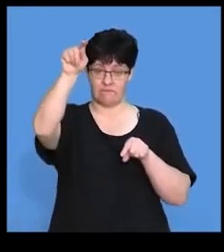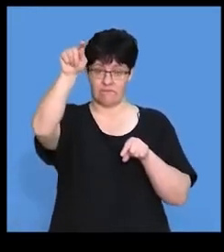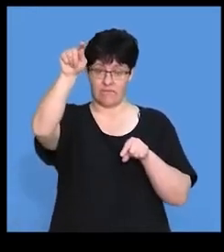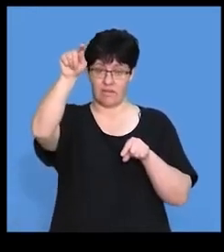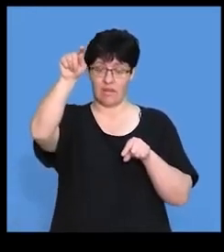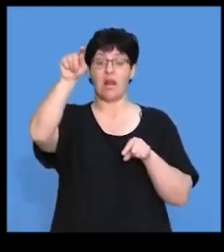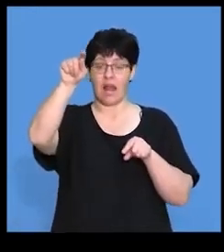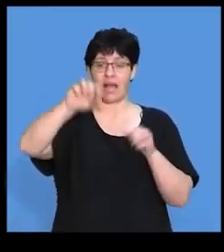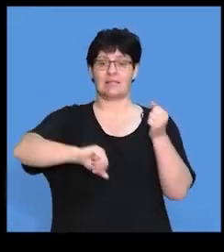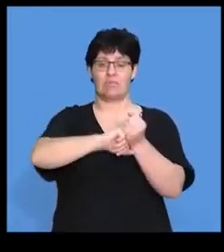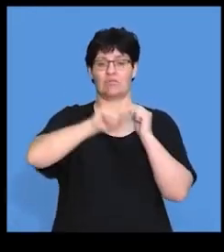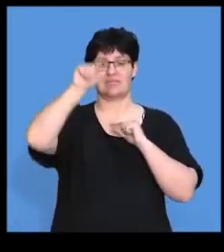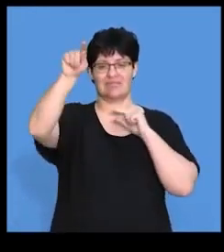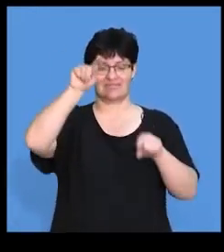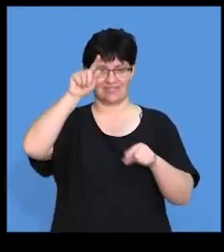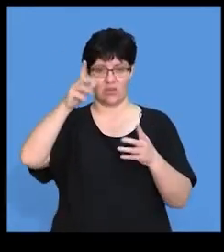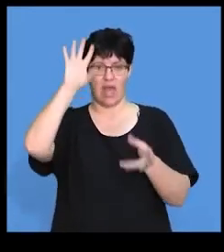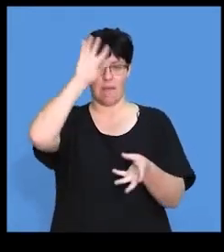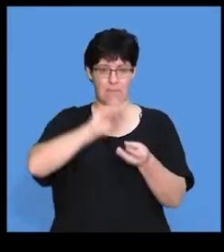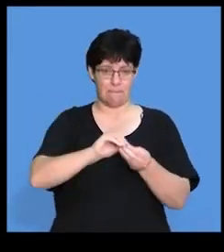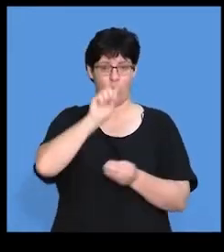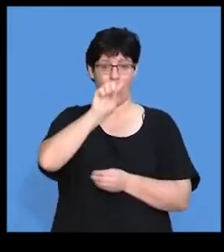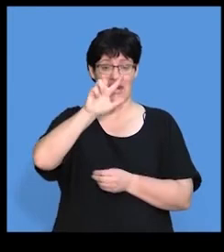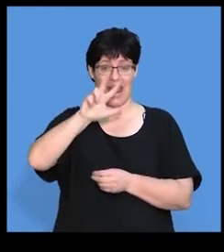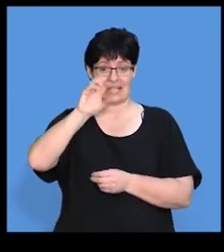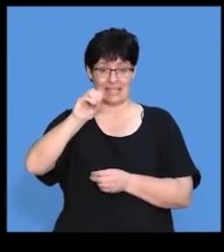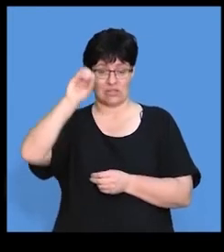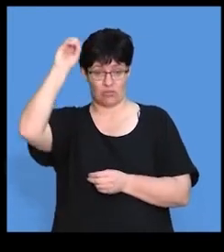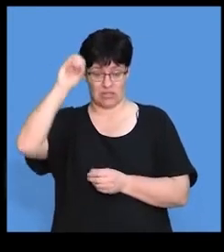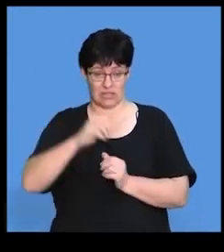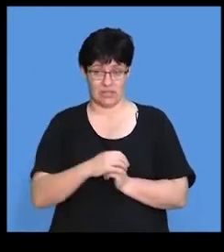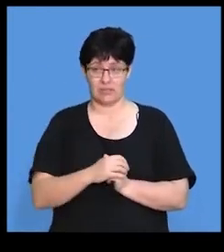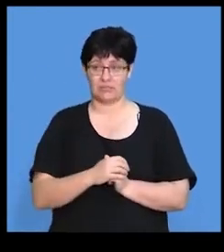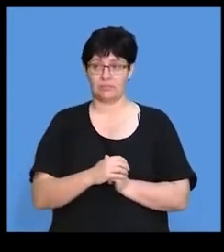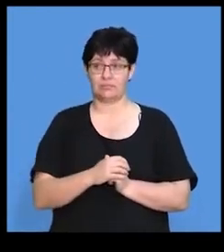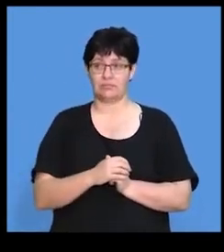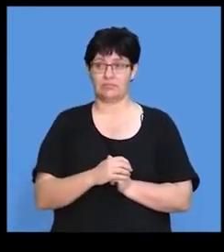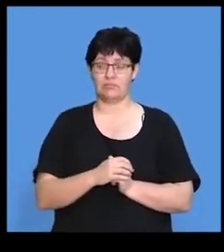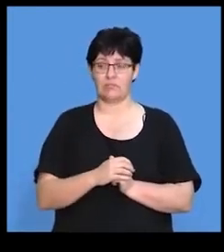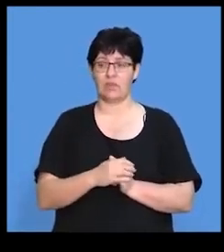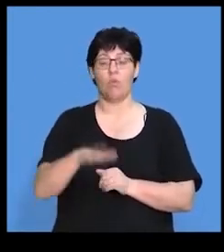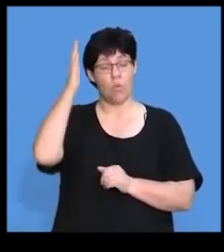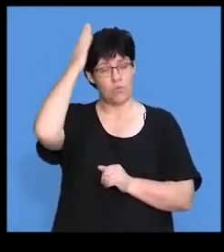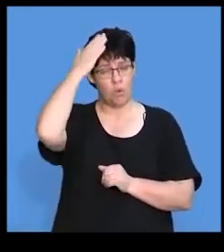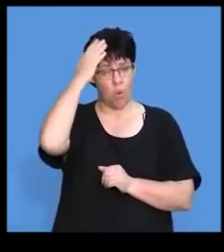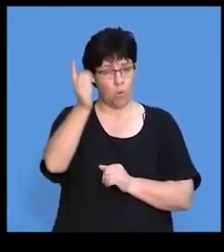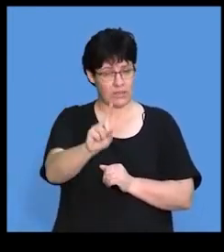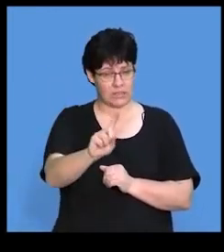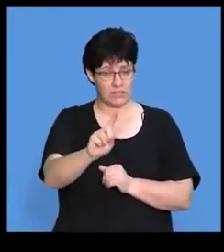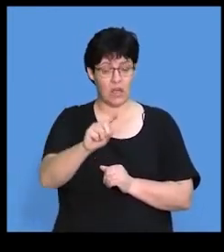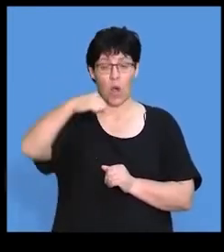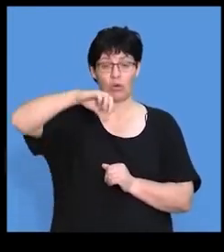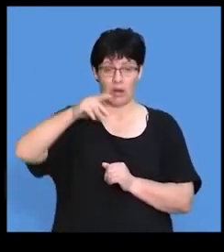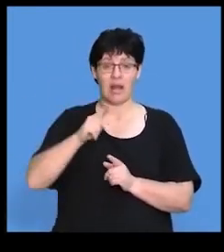angles being supplementary or adding up to 180 degrees, we know that